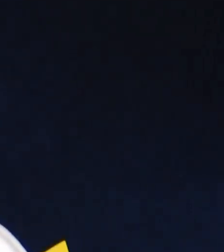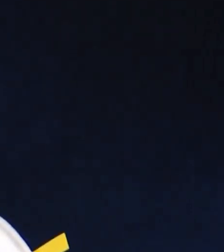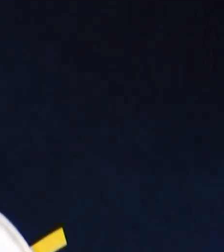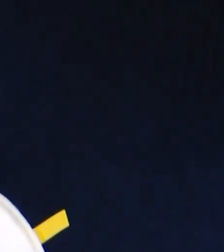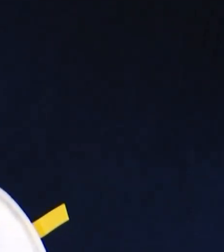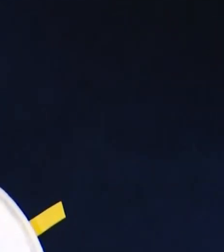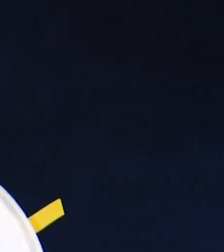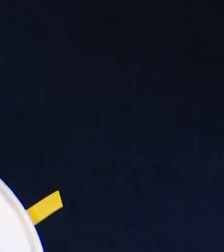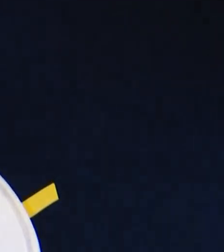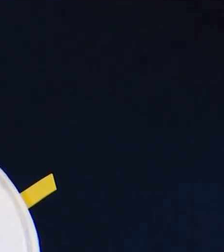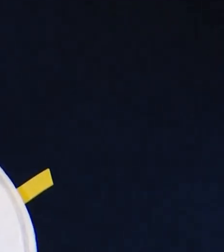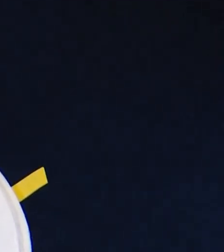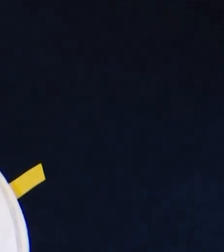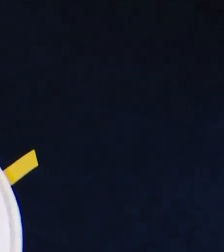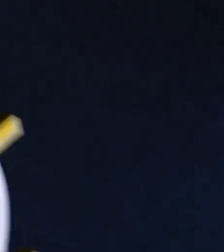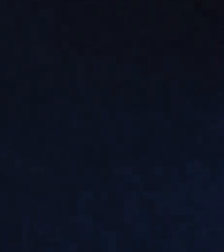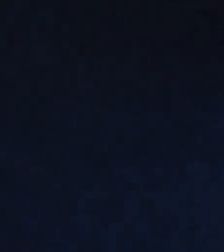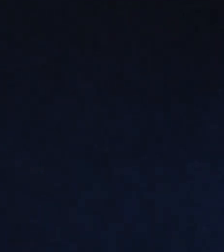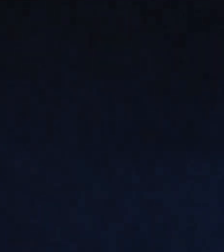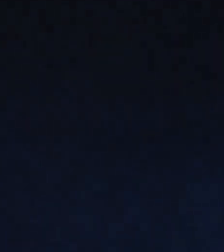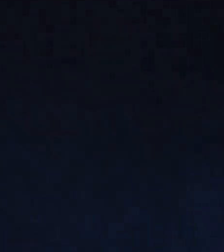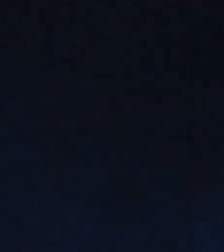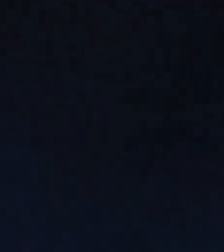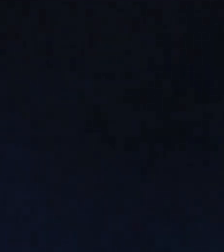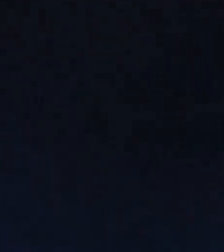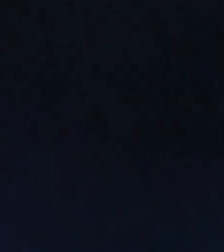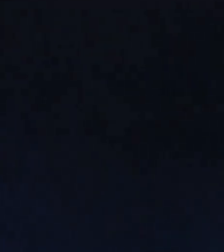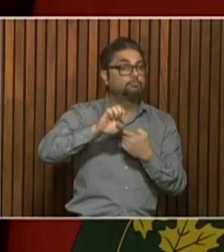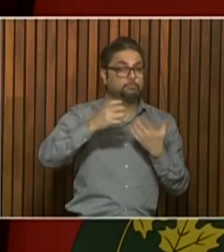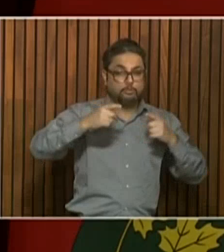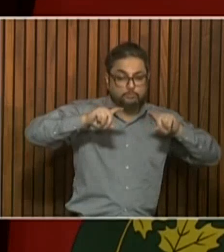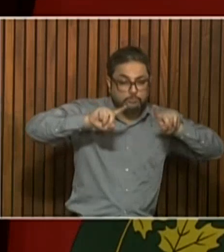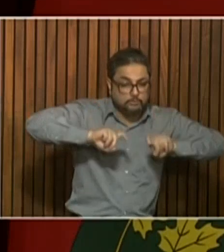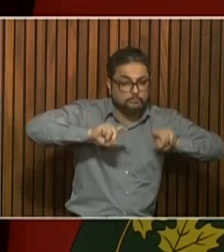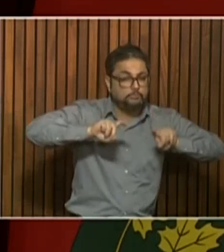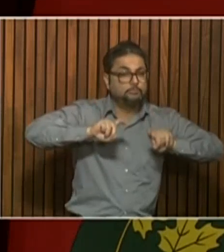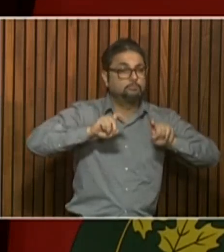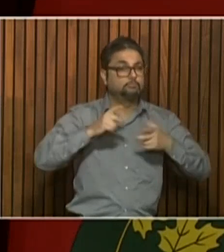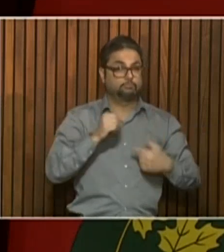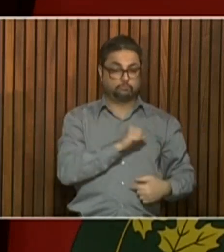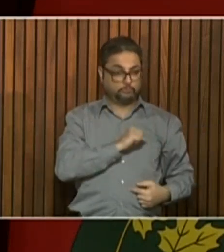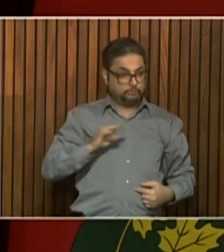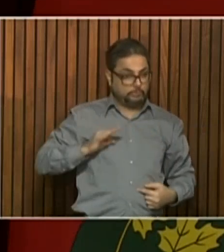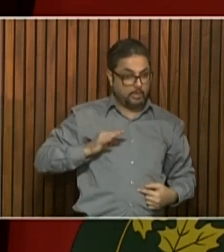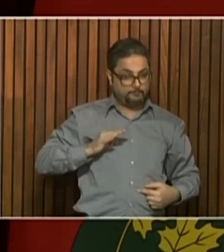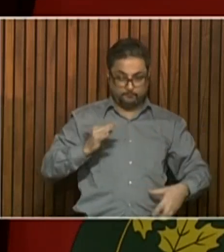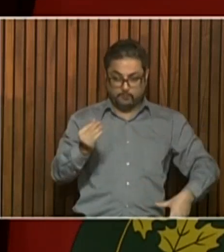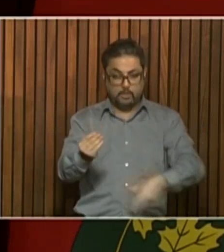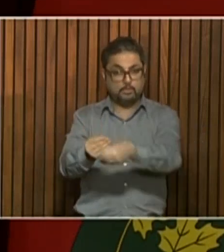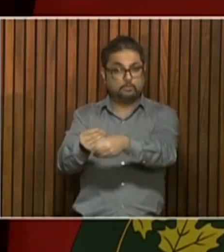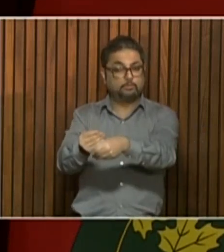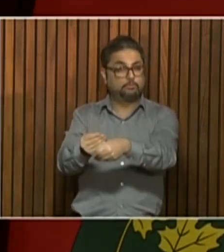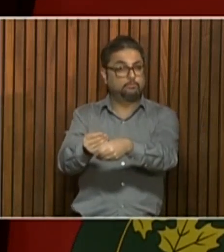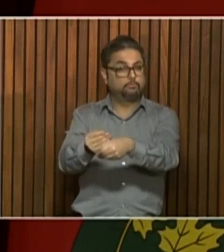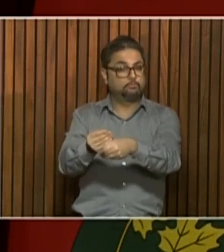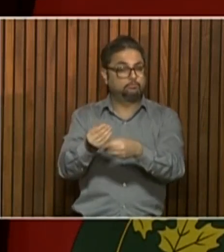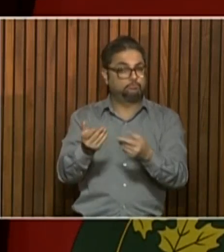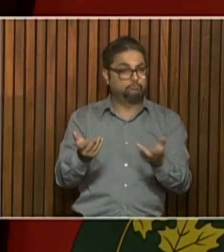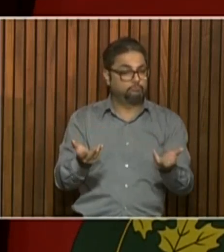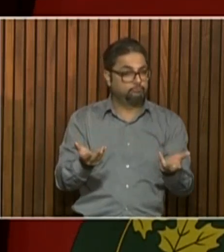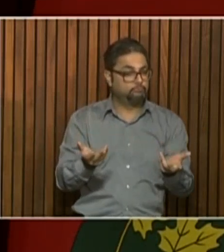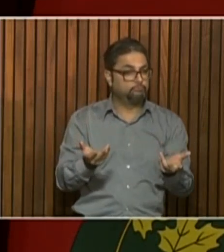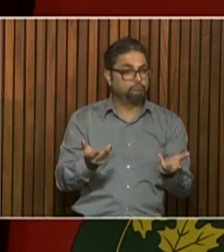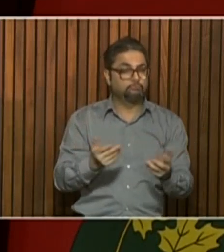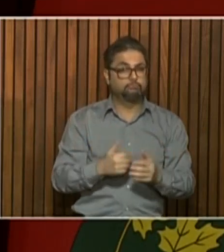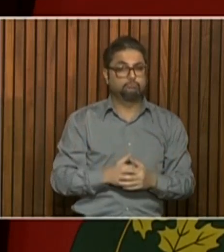swabs and testing, human health resources, or the alignment of staff and where you put the patients and residents to deal with